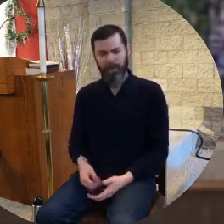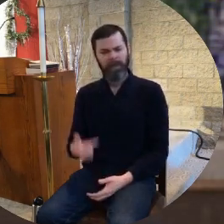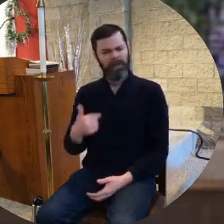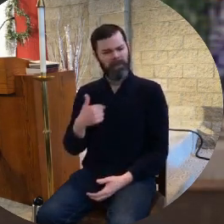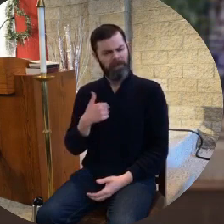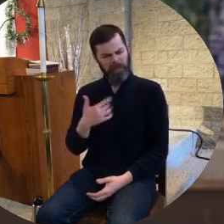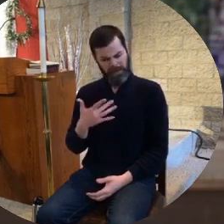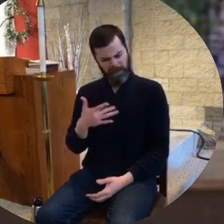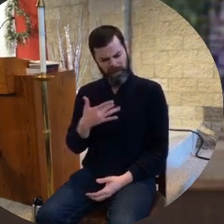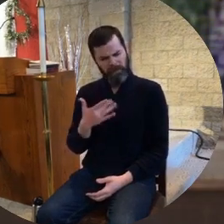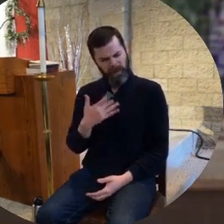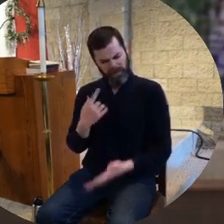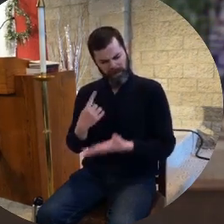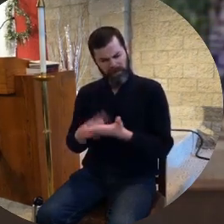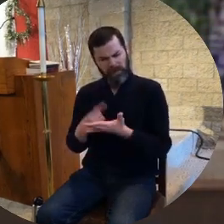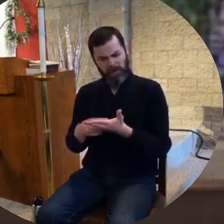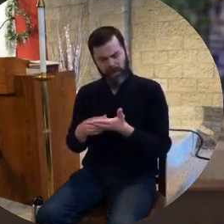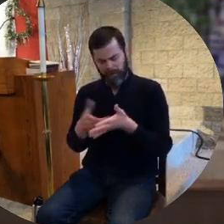passion.